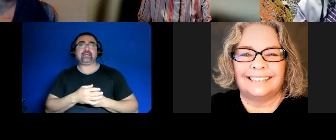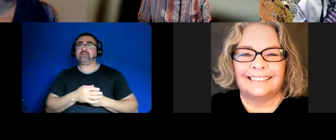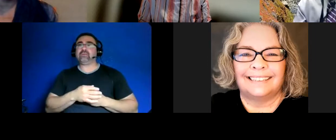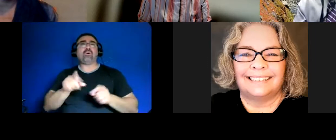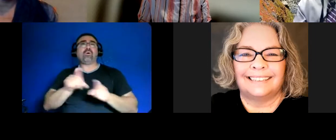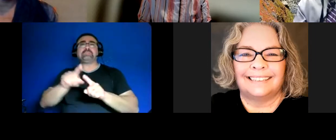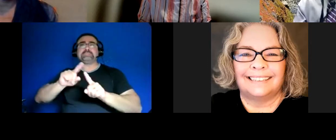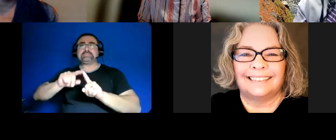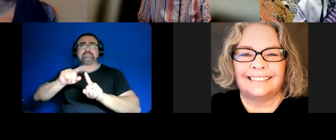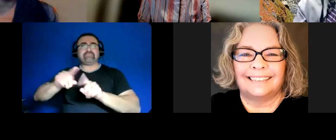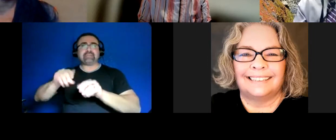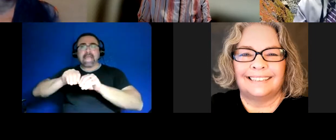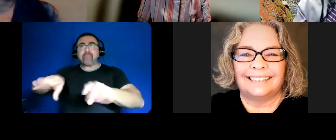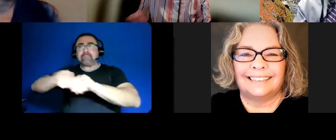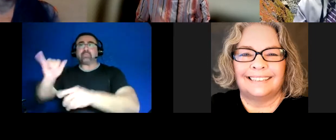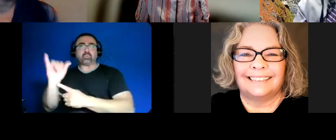well. Got it.